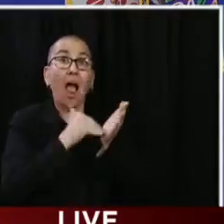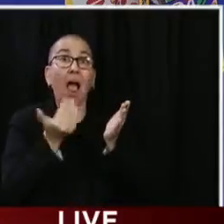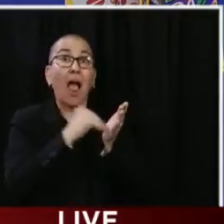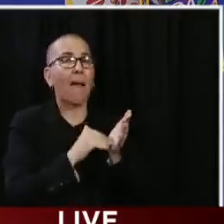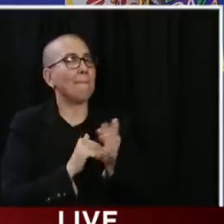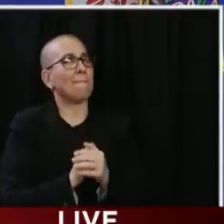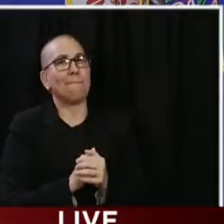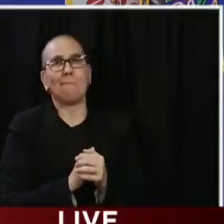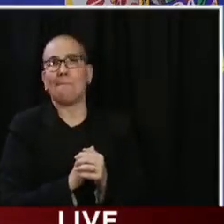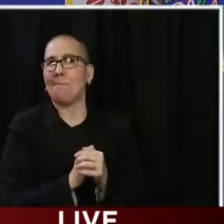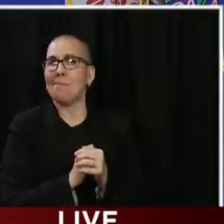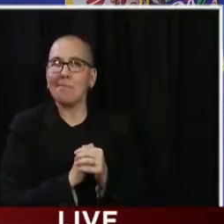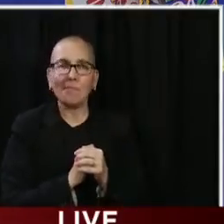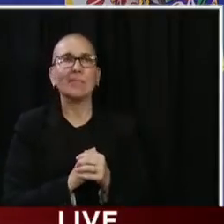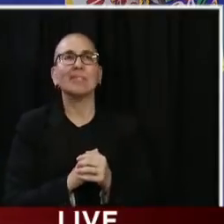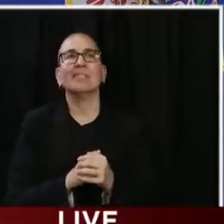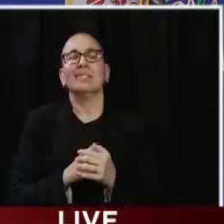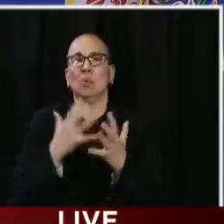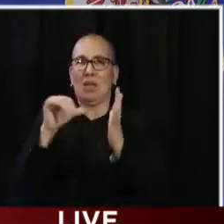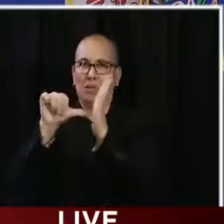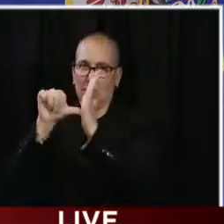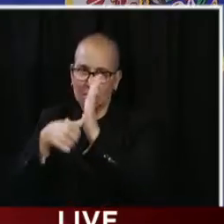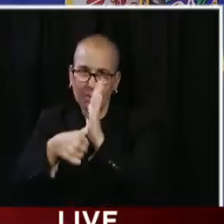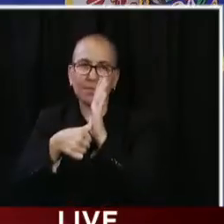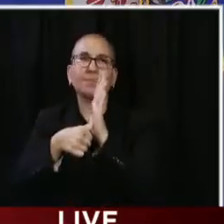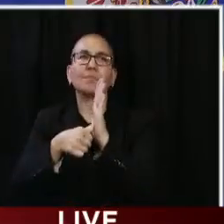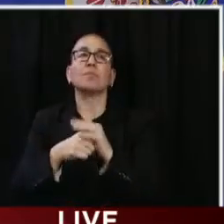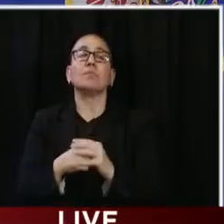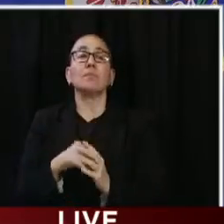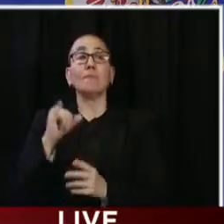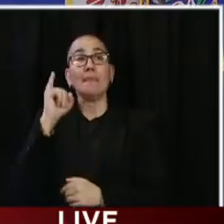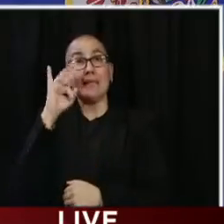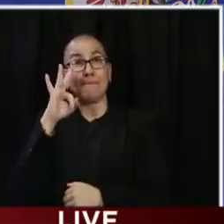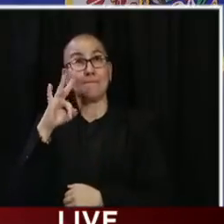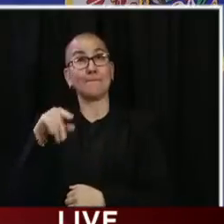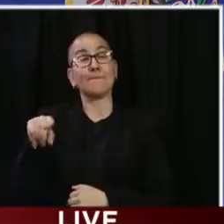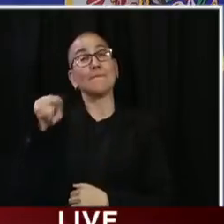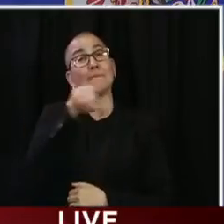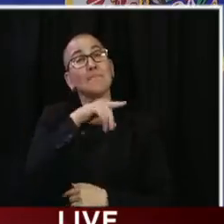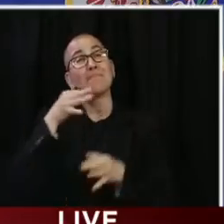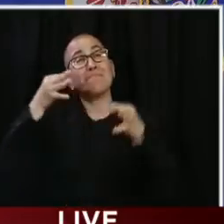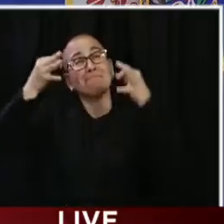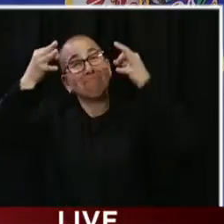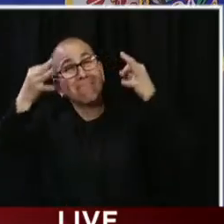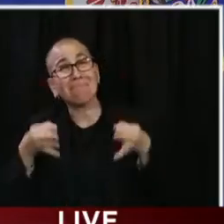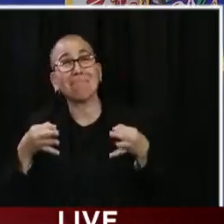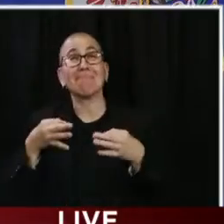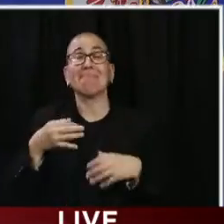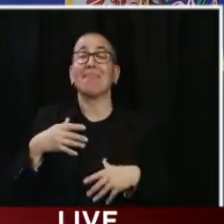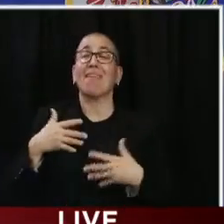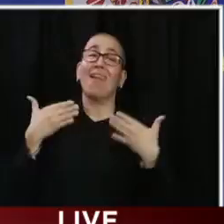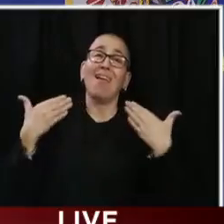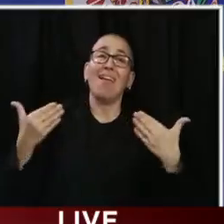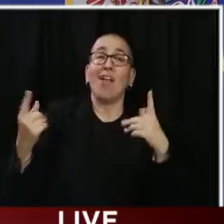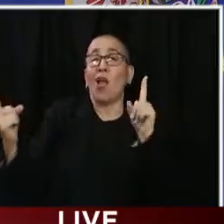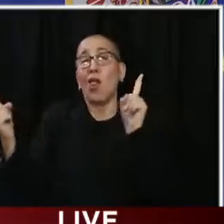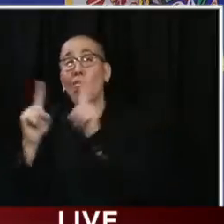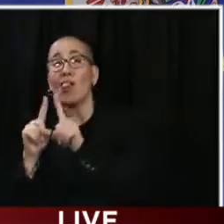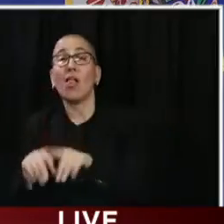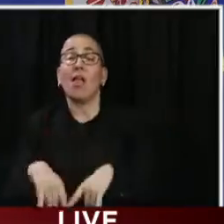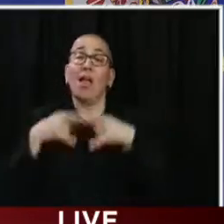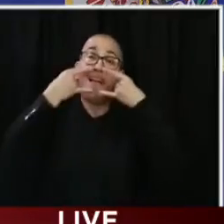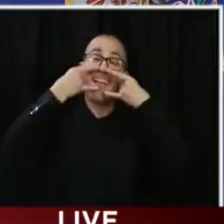not to social distance, when we make a decision to not wear a mask and be in close contact with one another, that puts more pressure on the PPE supply